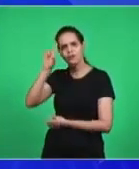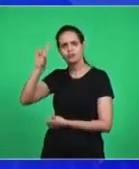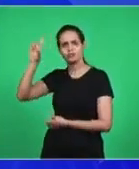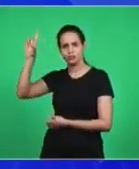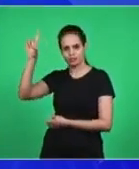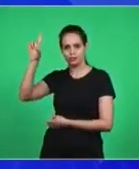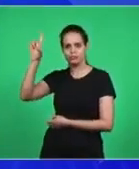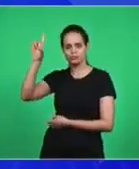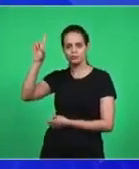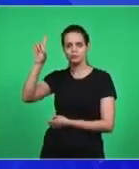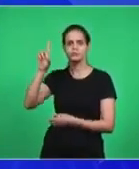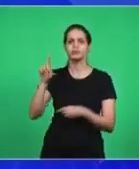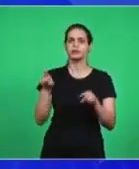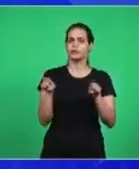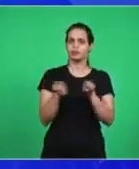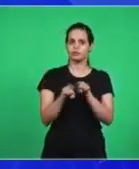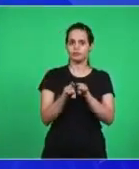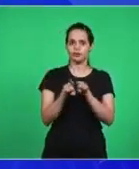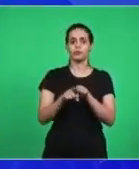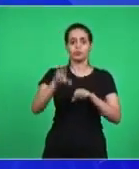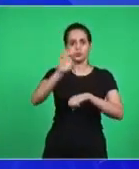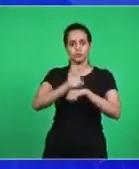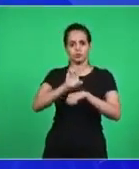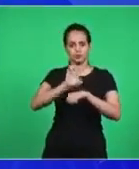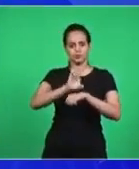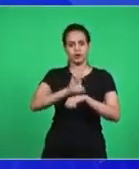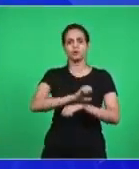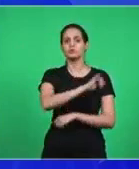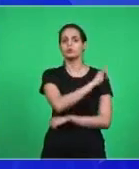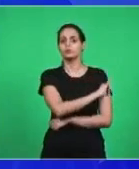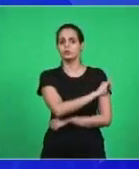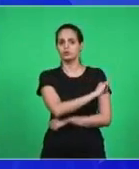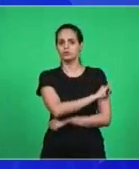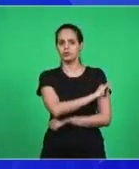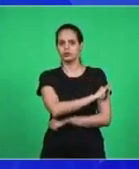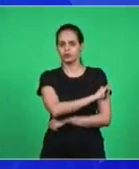place in the church of Friburgo Central and Nova Friburgo in Rio de